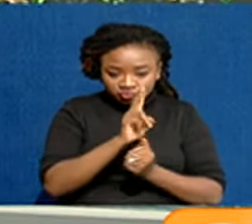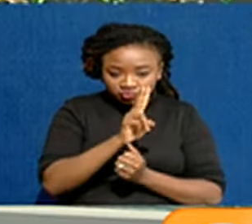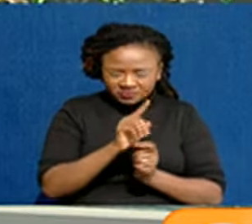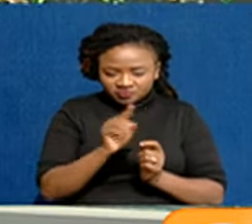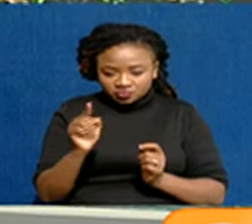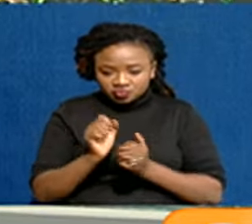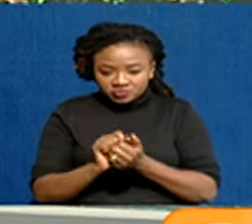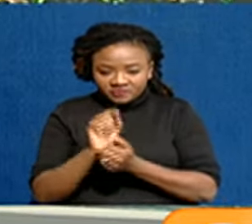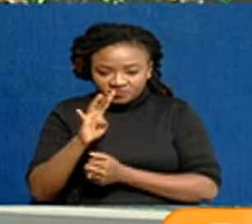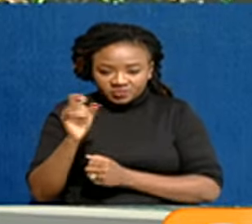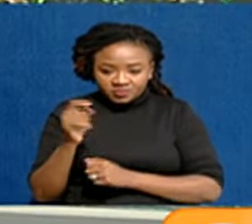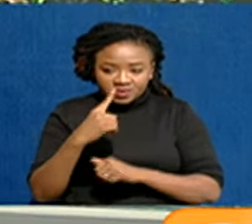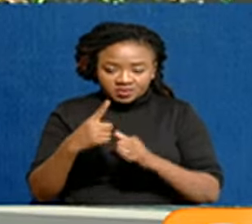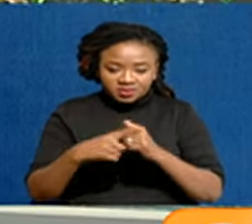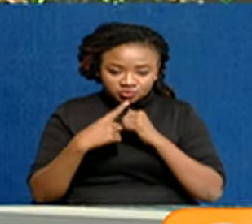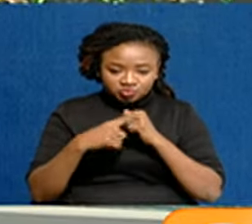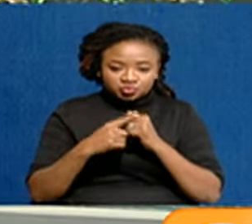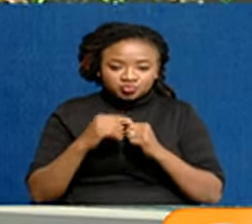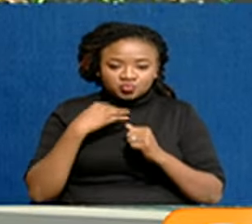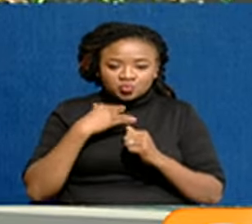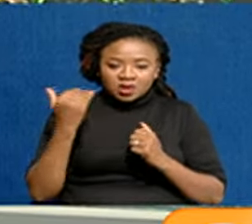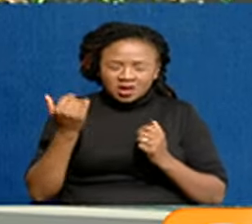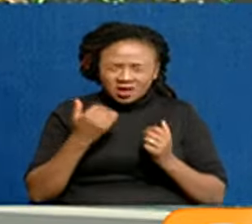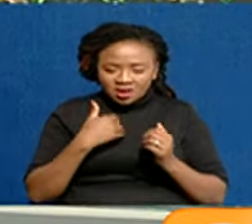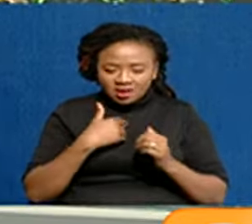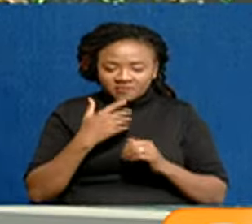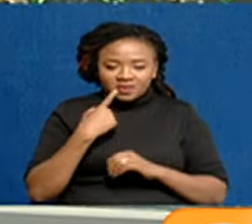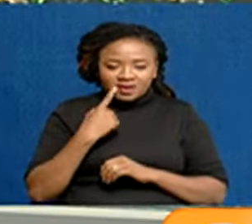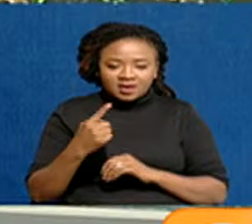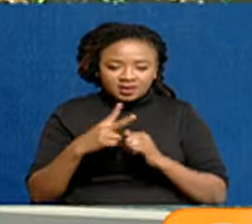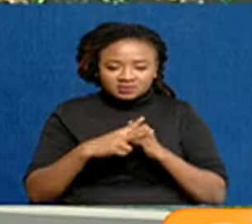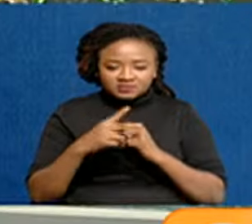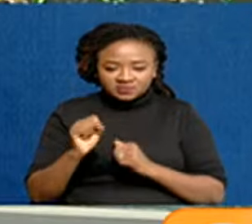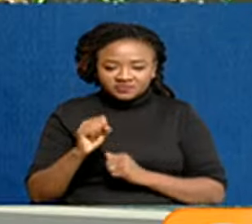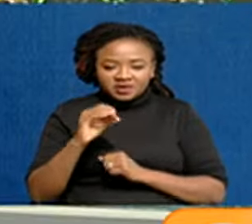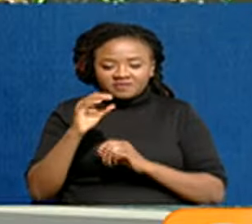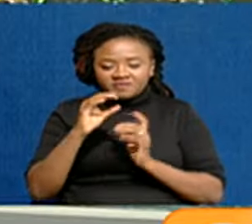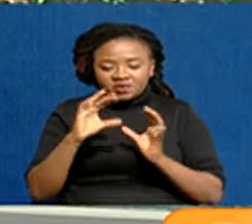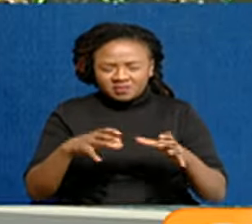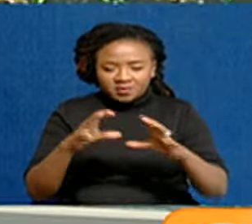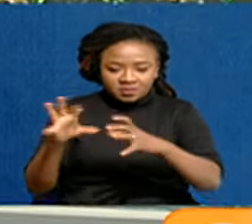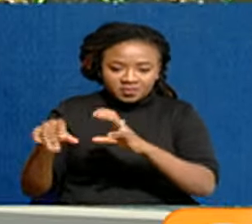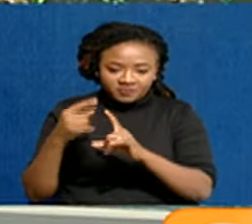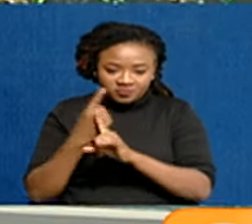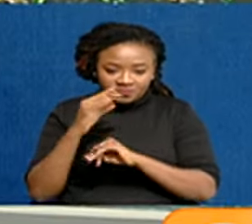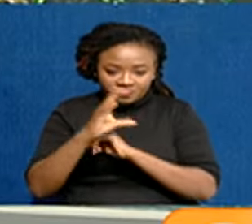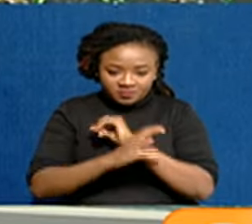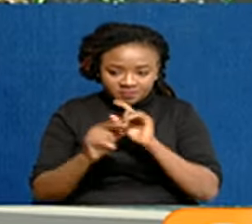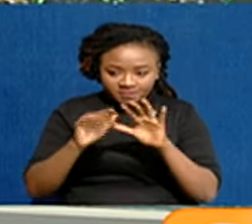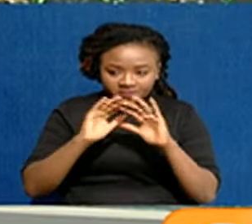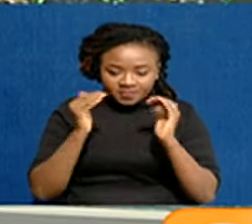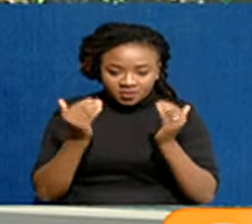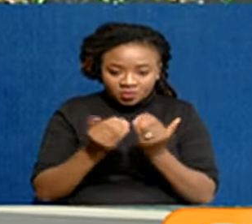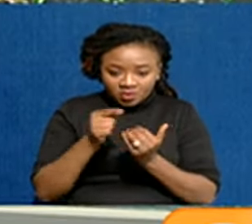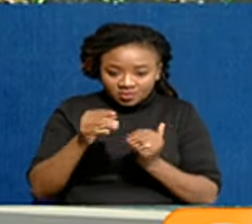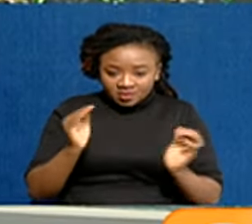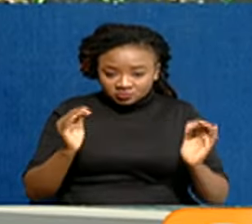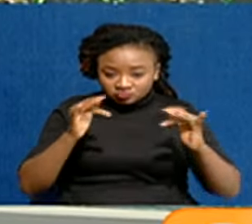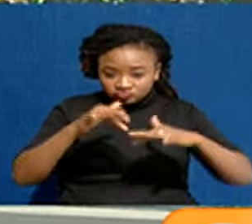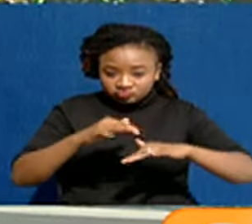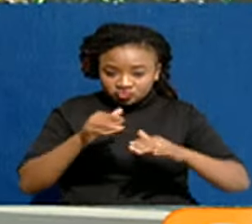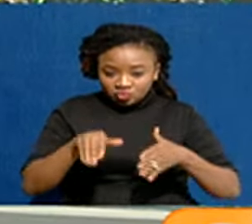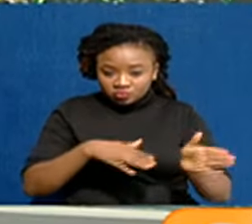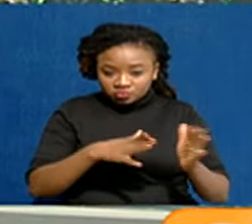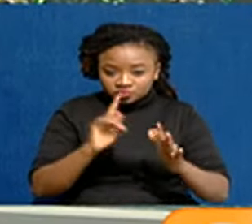June will bring together more than 175 companies from 25 countries across the world. The conference will serve as a platform where Kenya